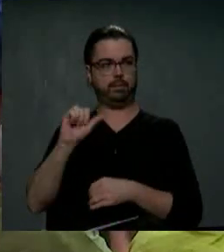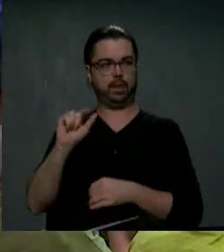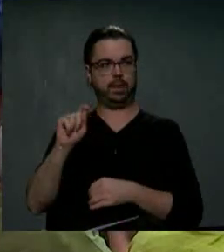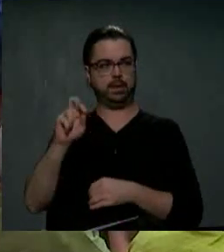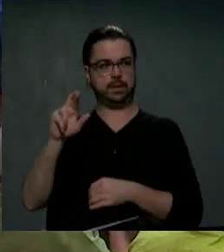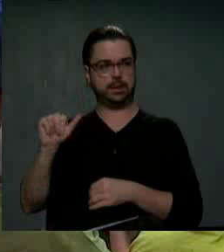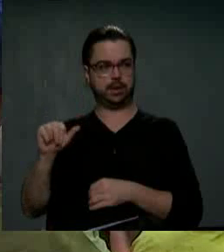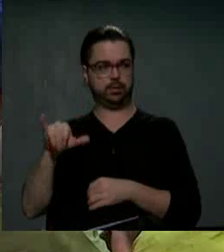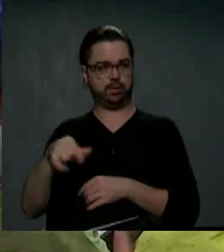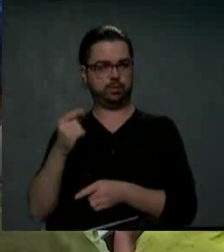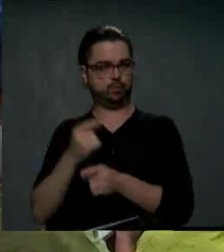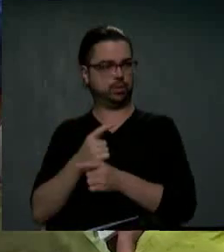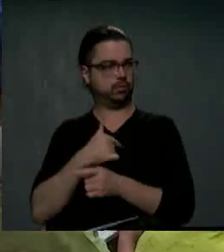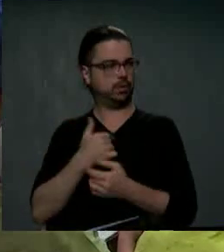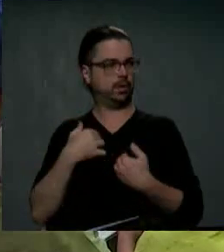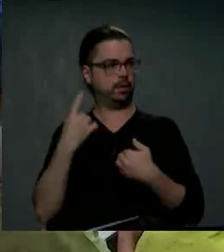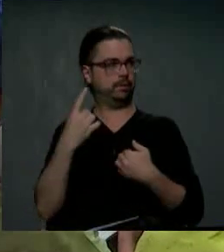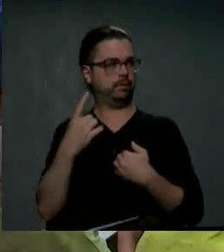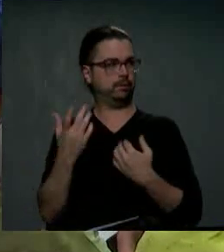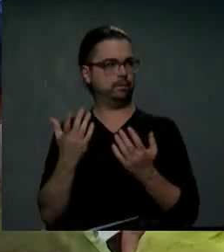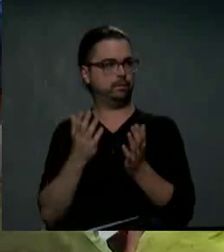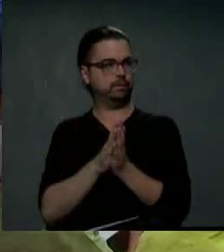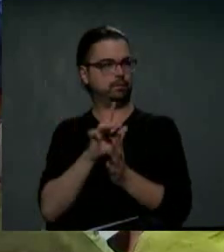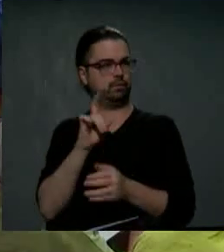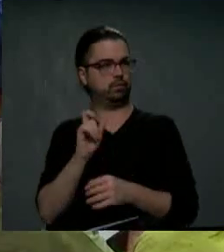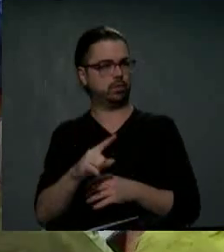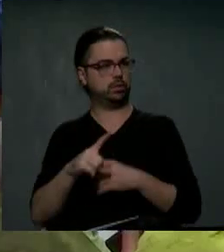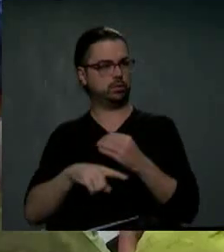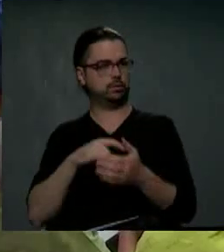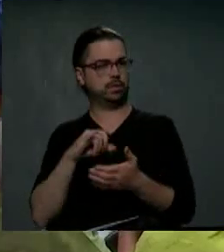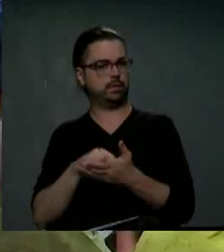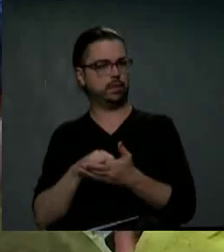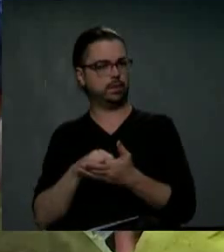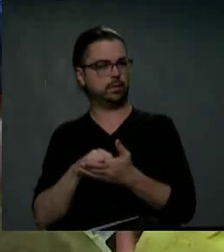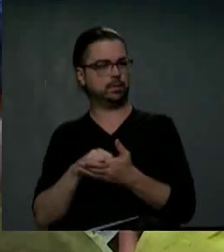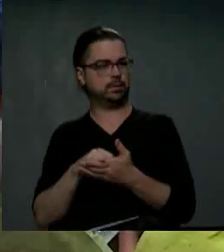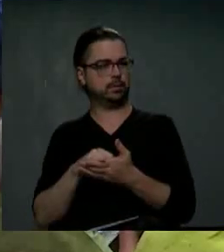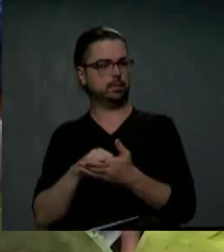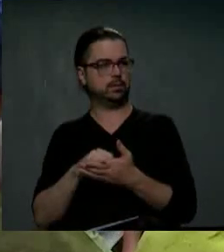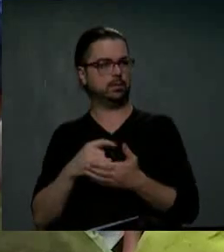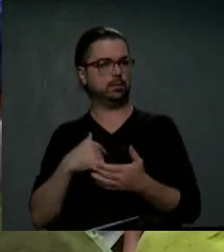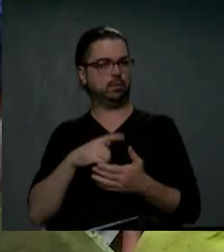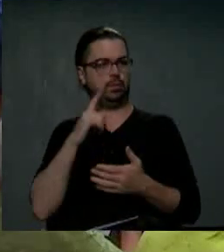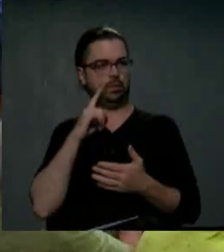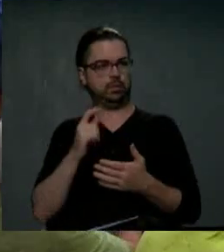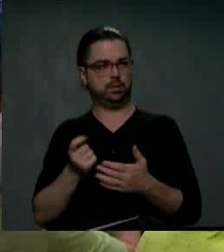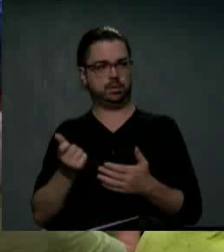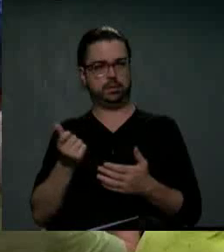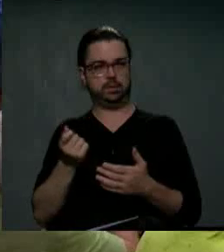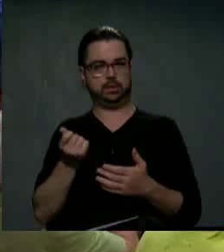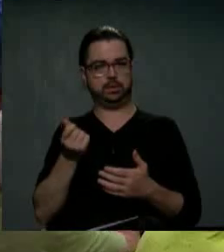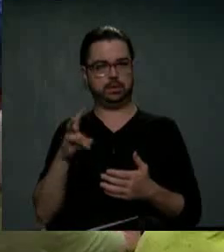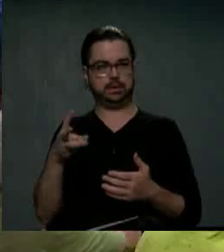Someone has questions about it. Just walked in. So we'll pull 16 off.